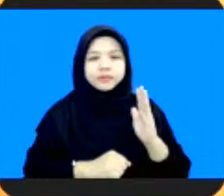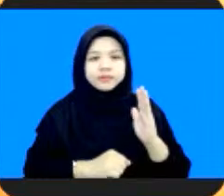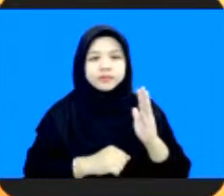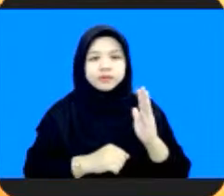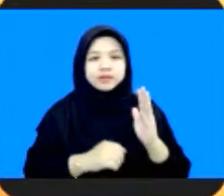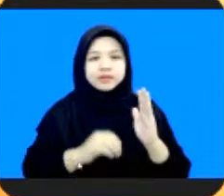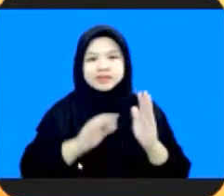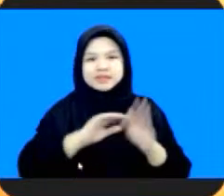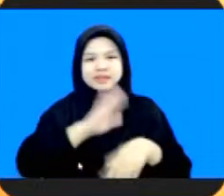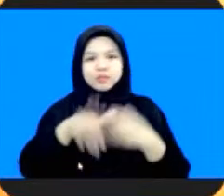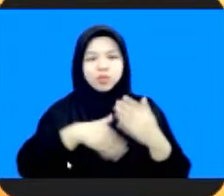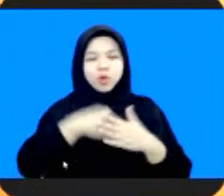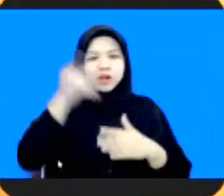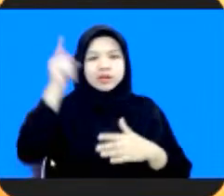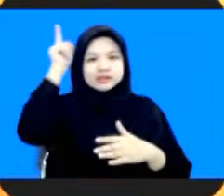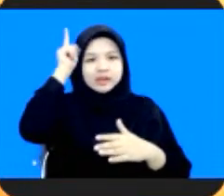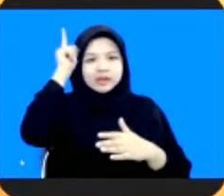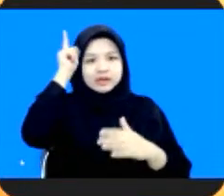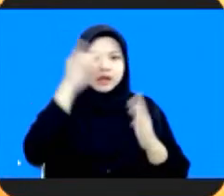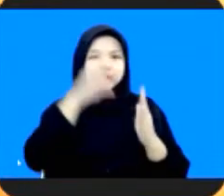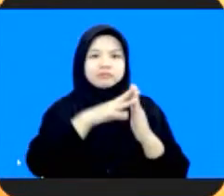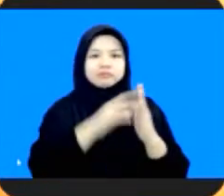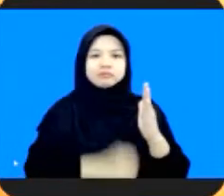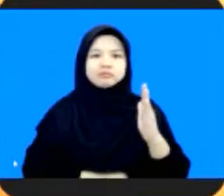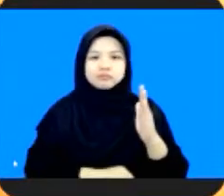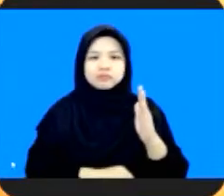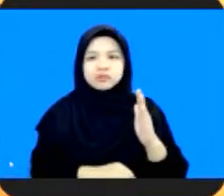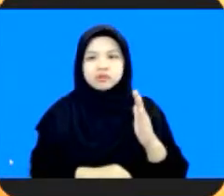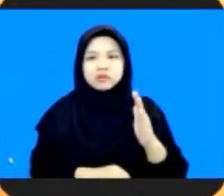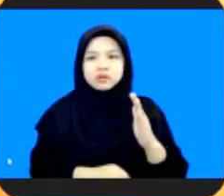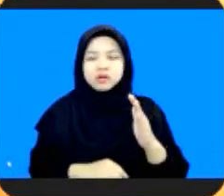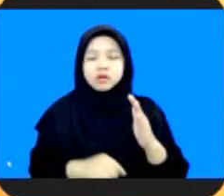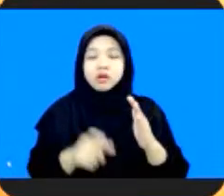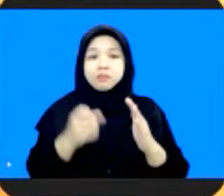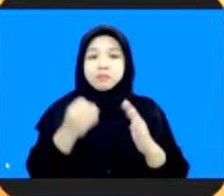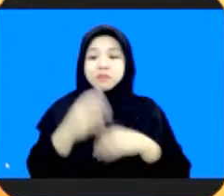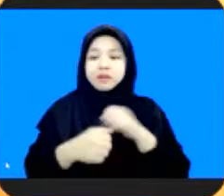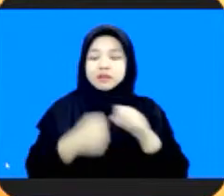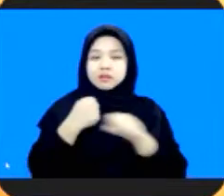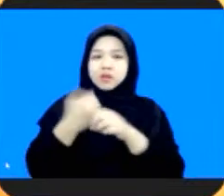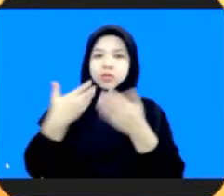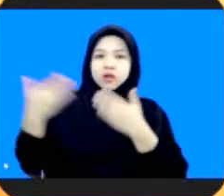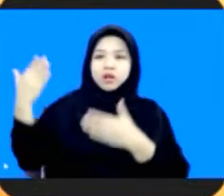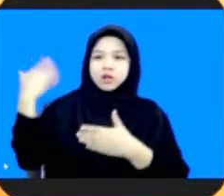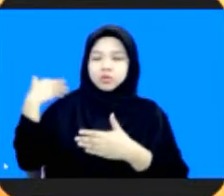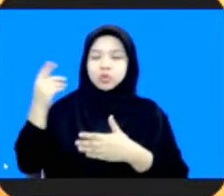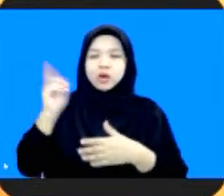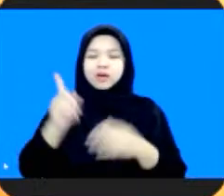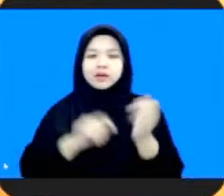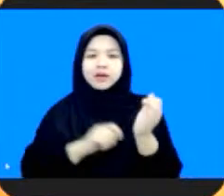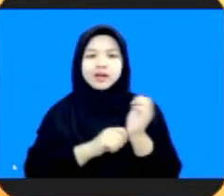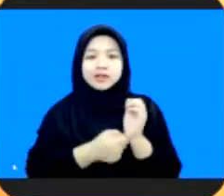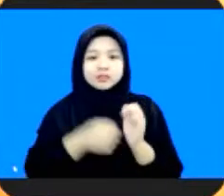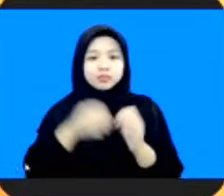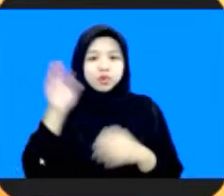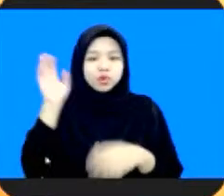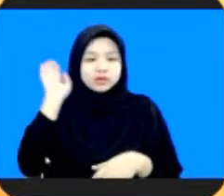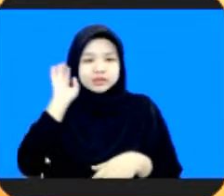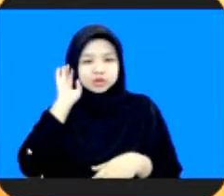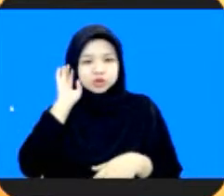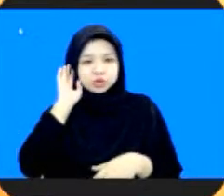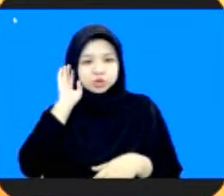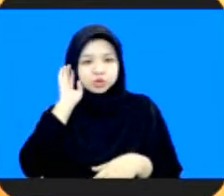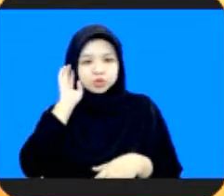library a few years ago in response to issues, I believe mainly in the US, whereby actors from